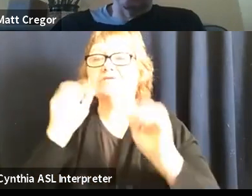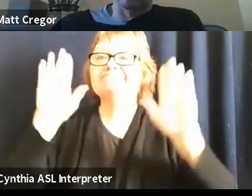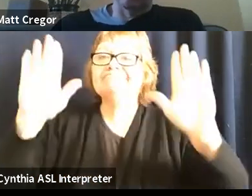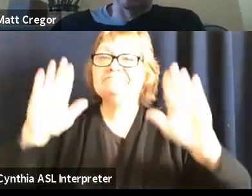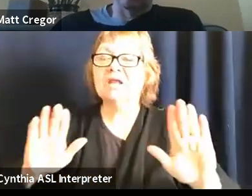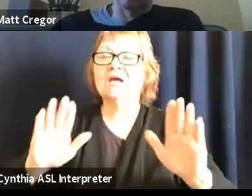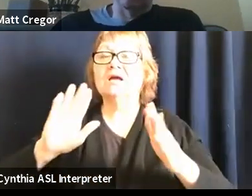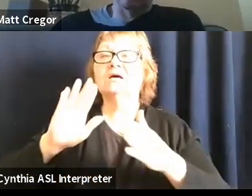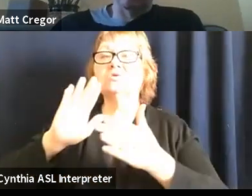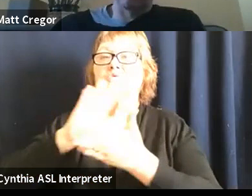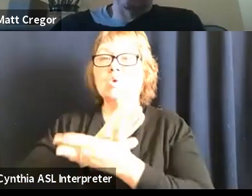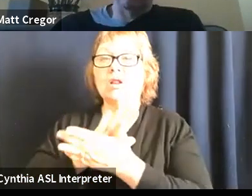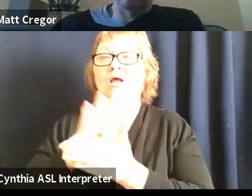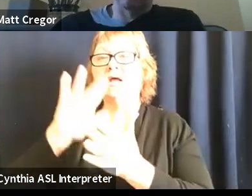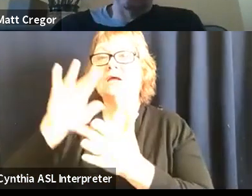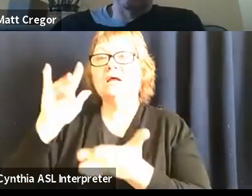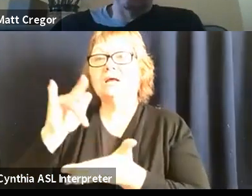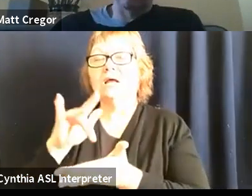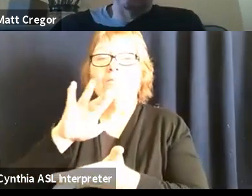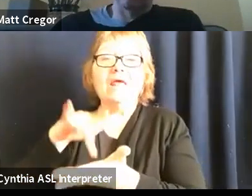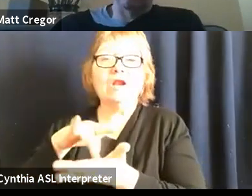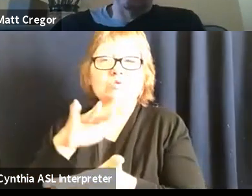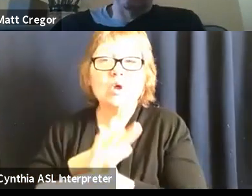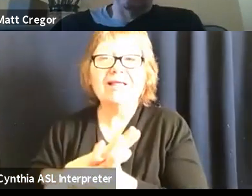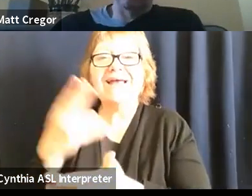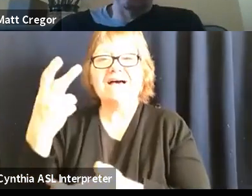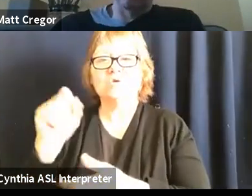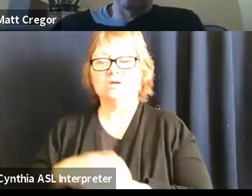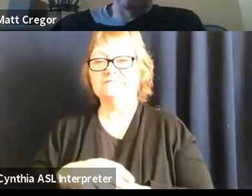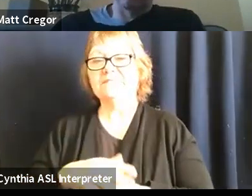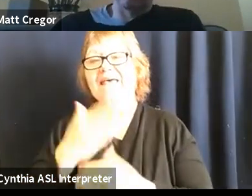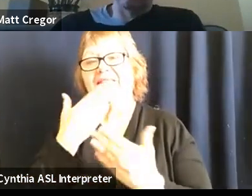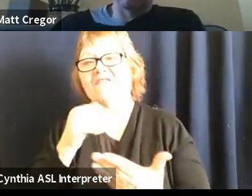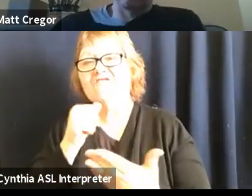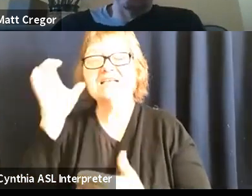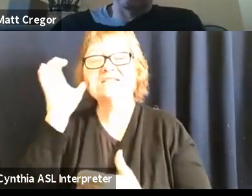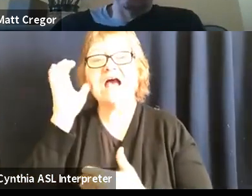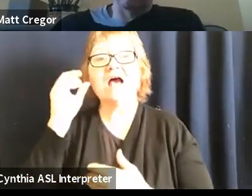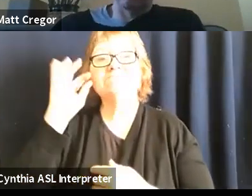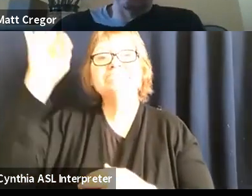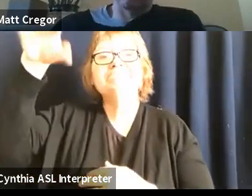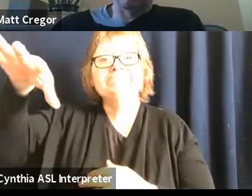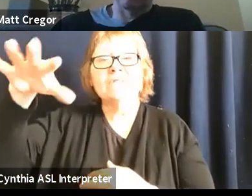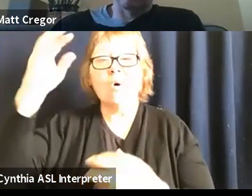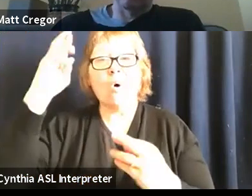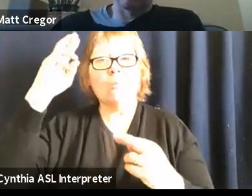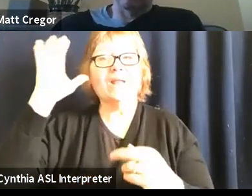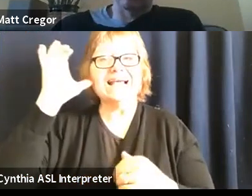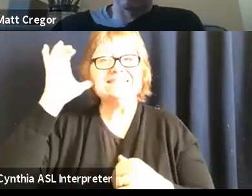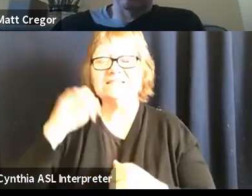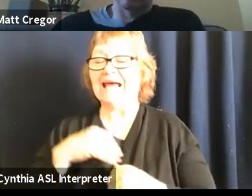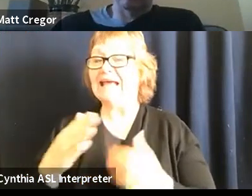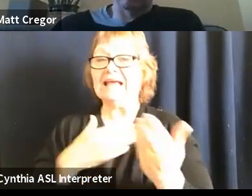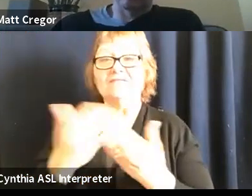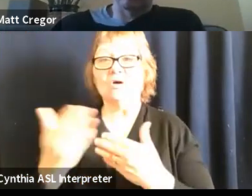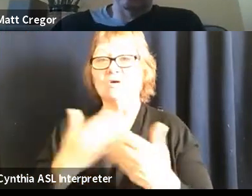high school. So thanks for listening. I hope you'll consider that idea. And regardless of the outcome, I do hope that